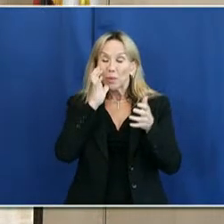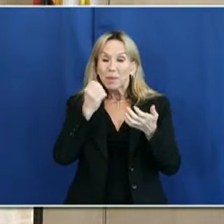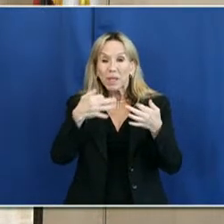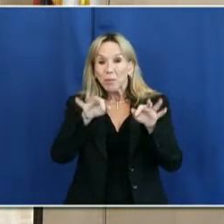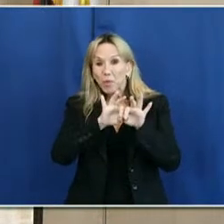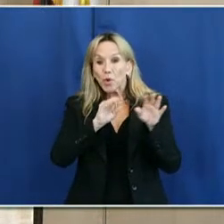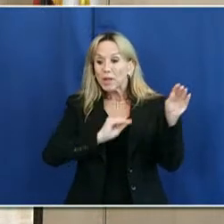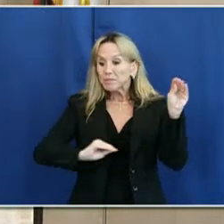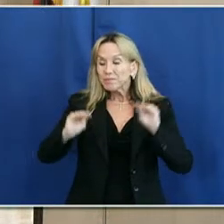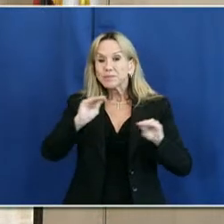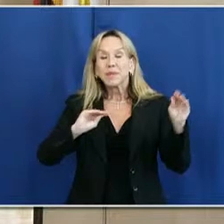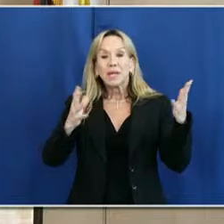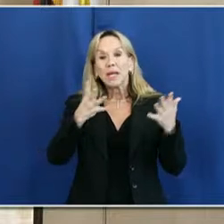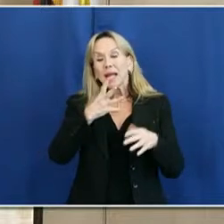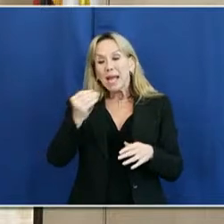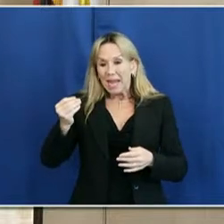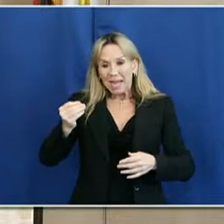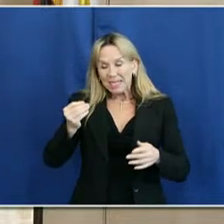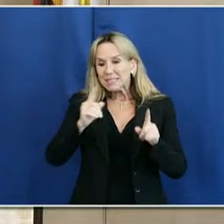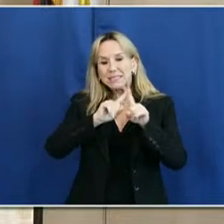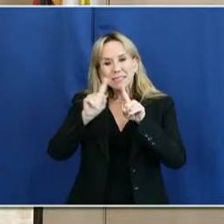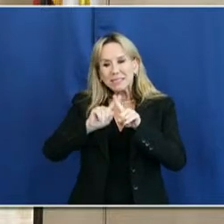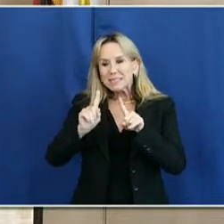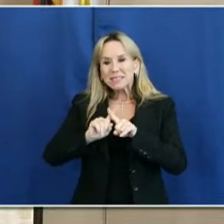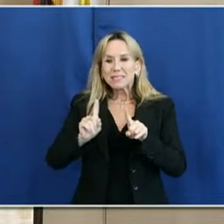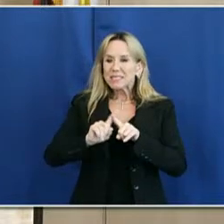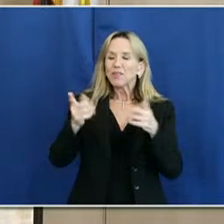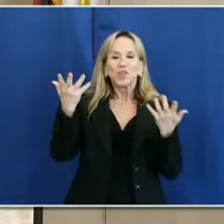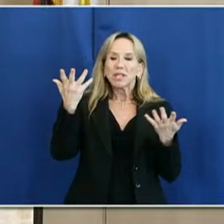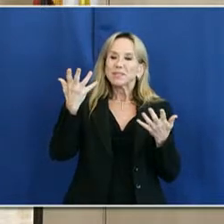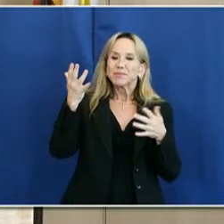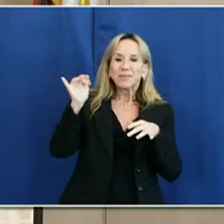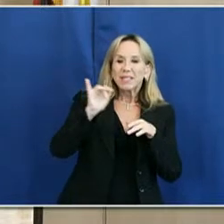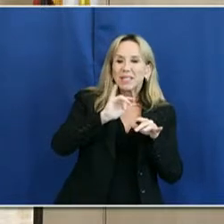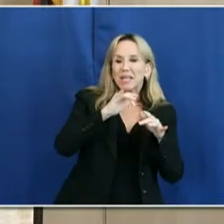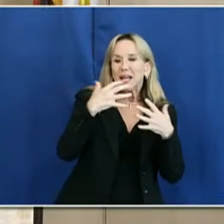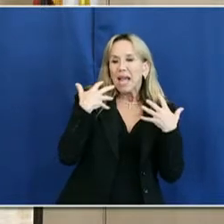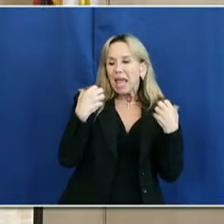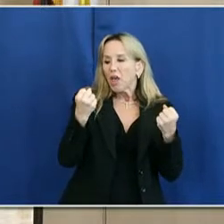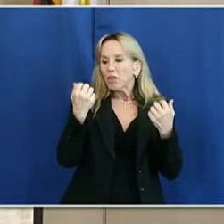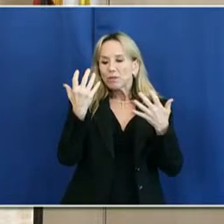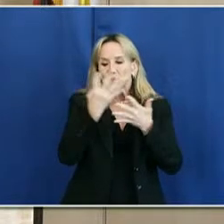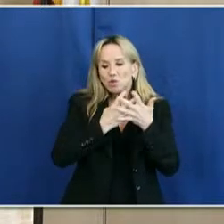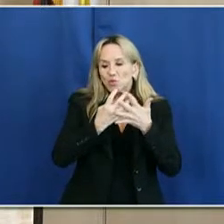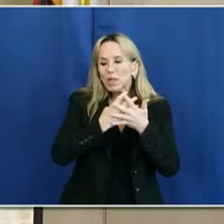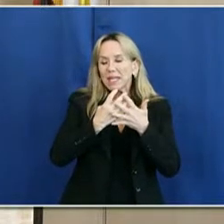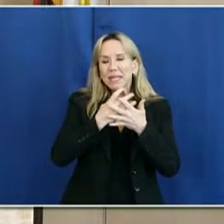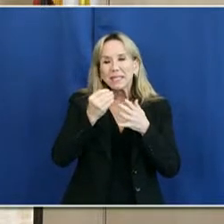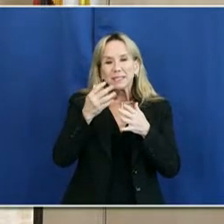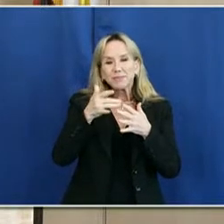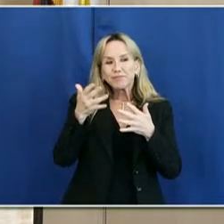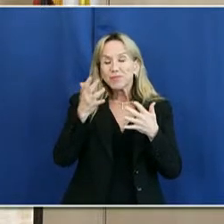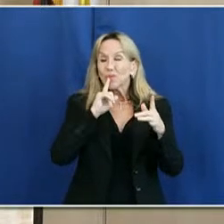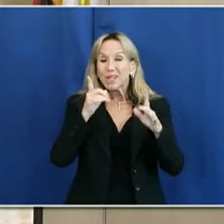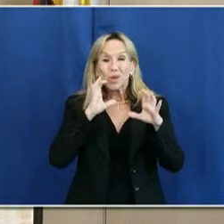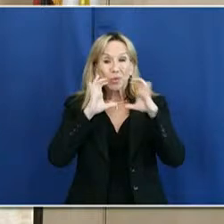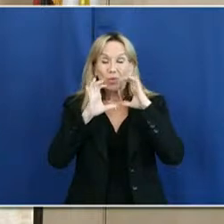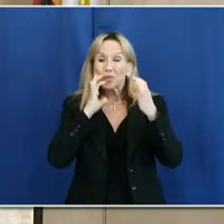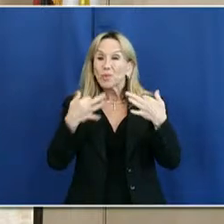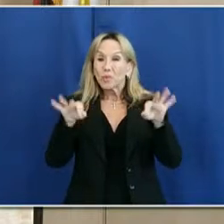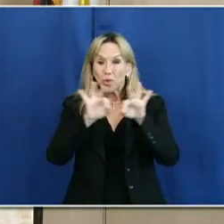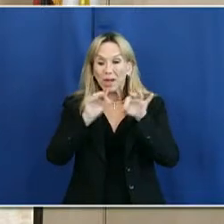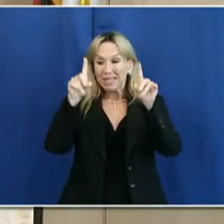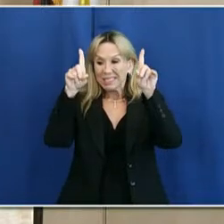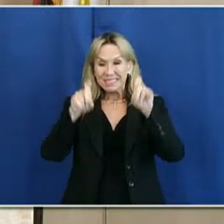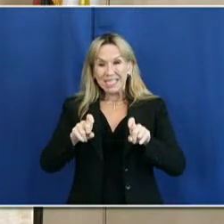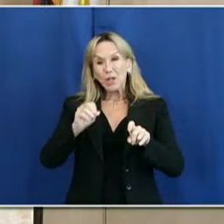school, entrance and egress, health screenings, as well as communication and testing. So all of